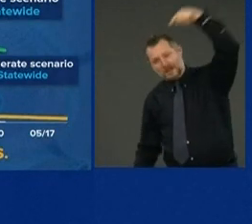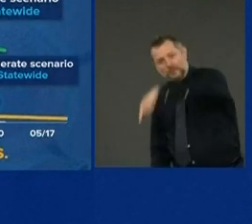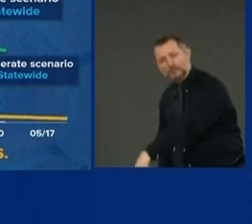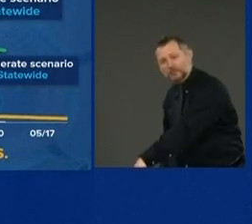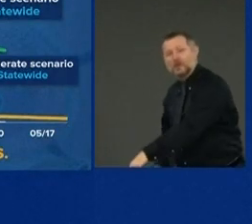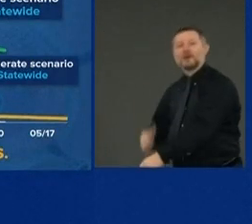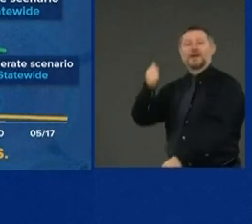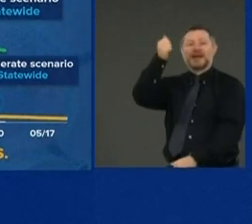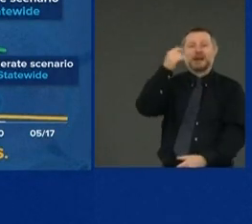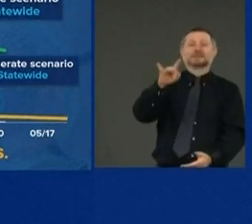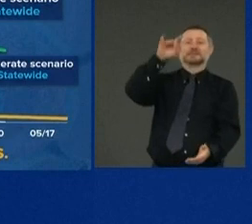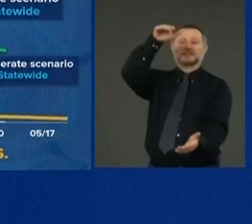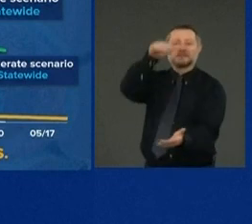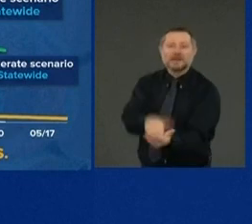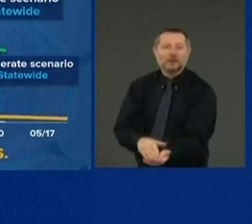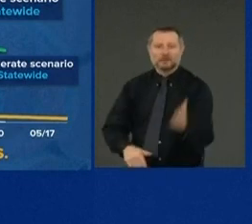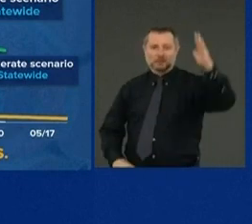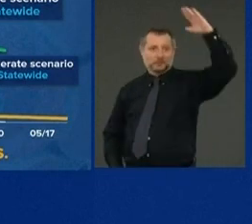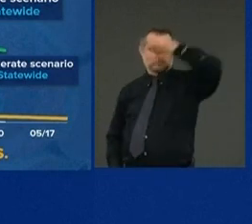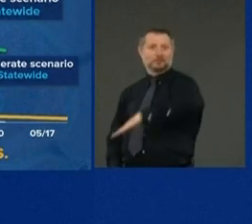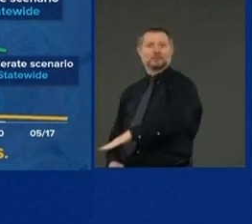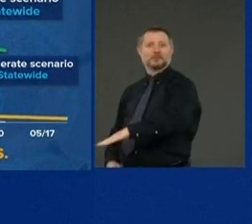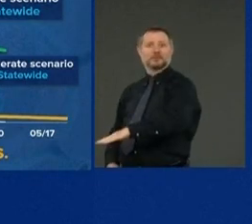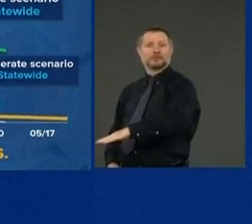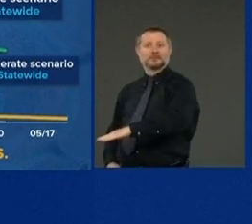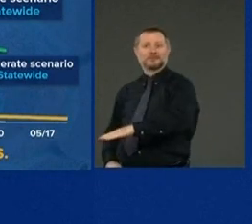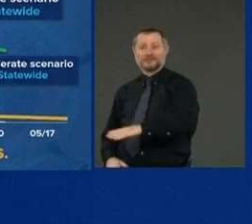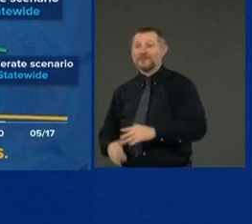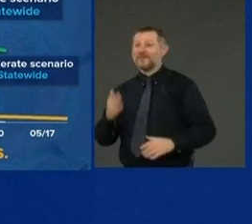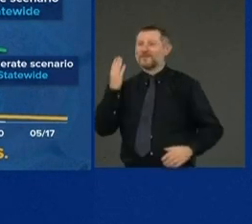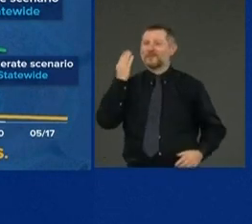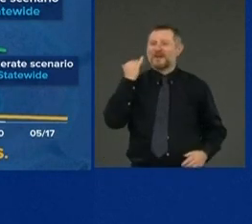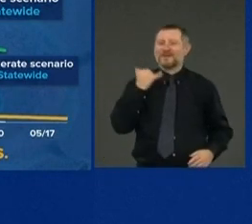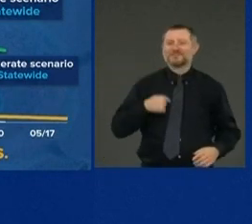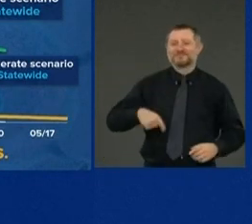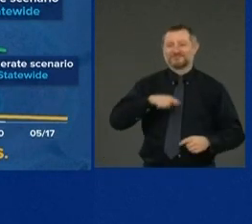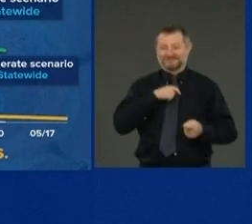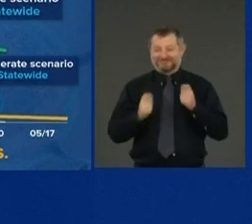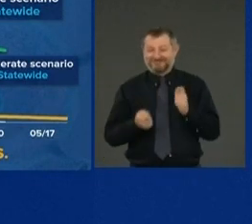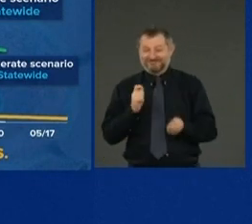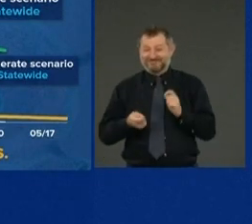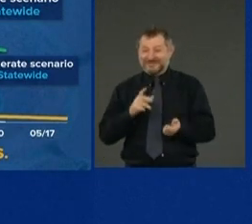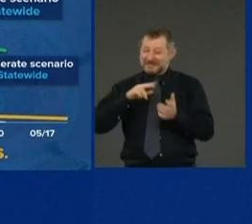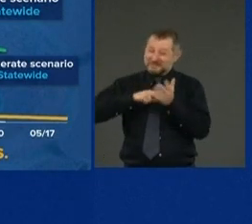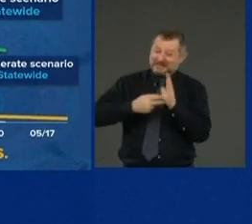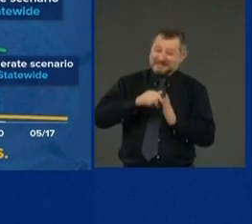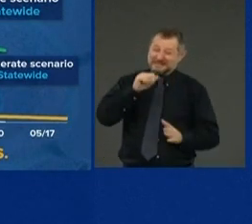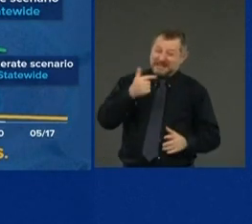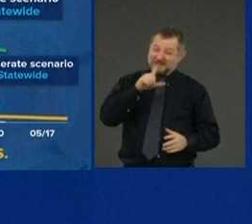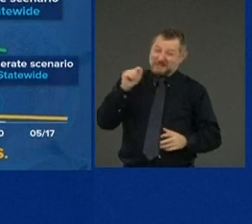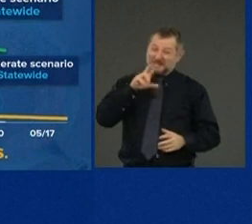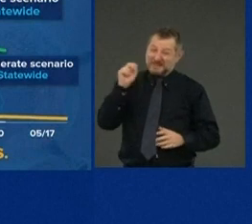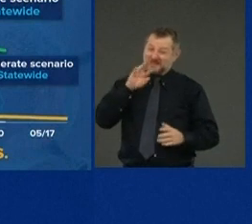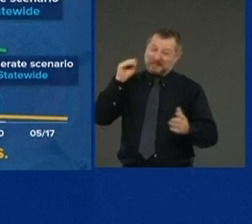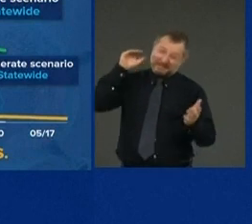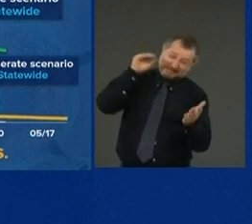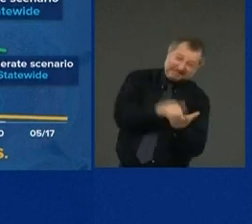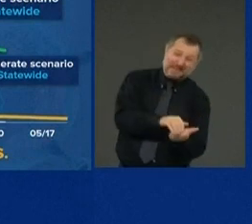fraction, because we changed what we did. You're talking about tens of thousands of lives.